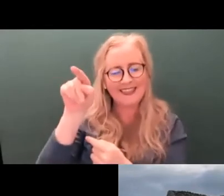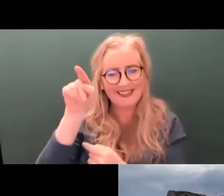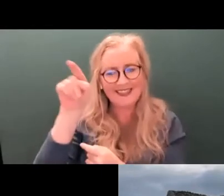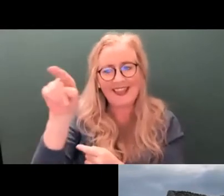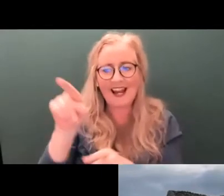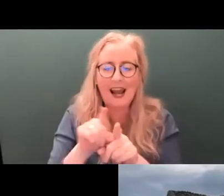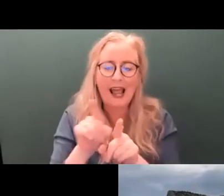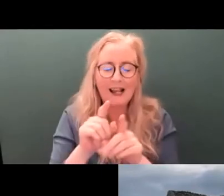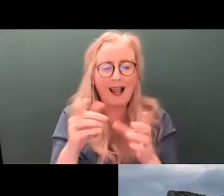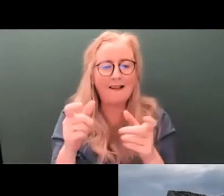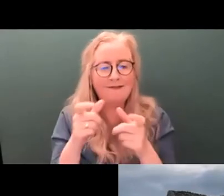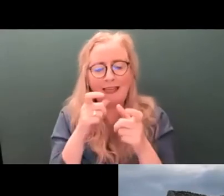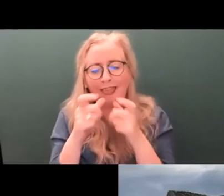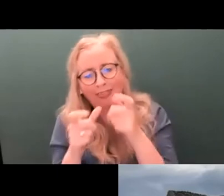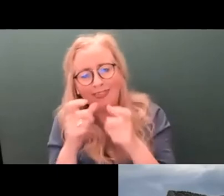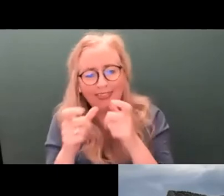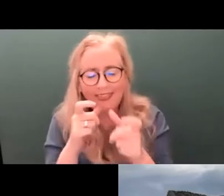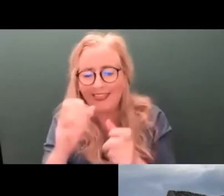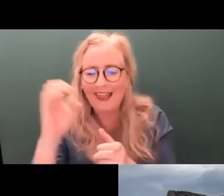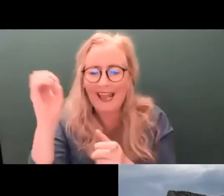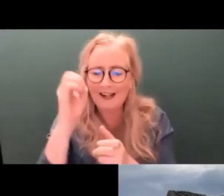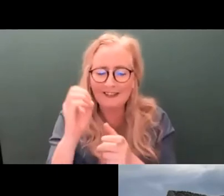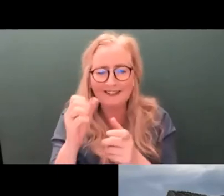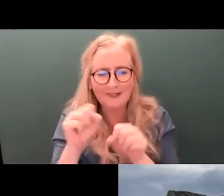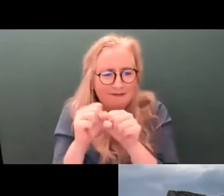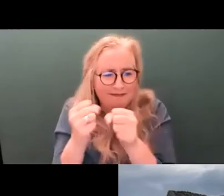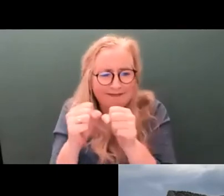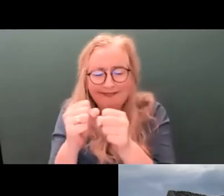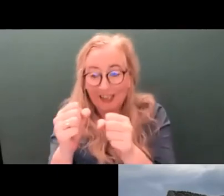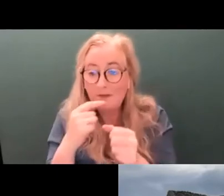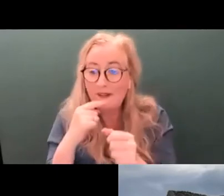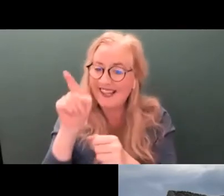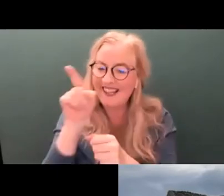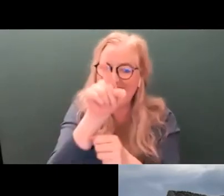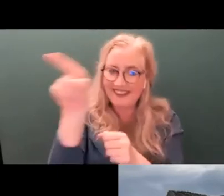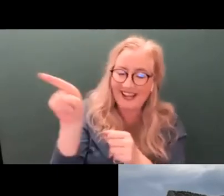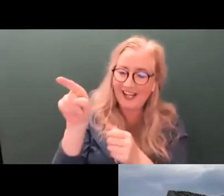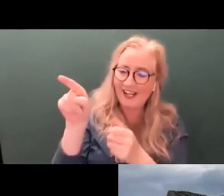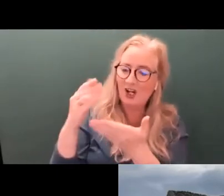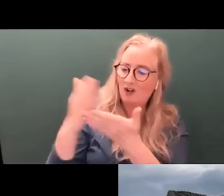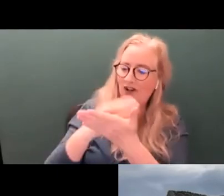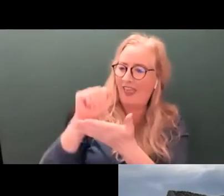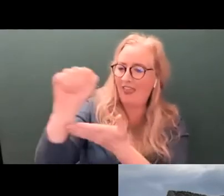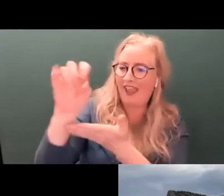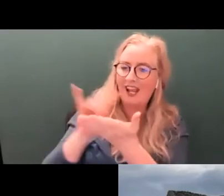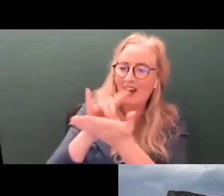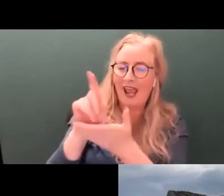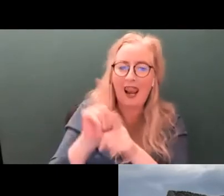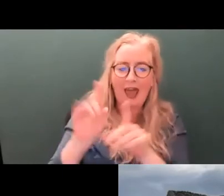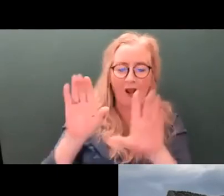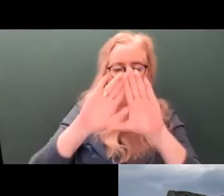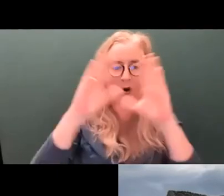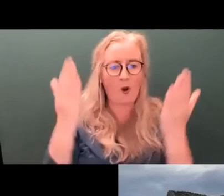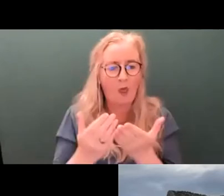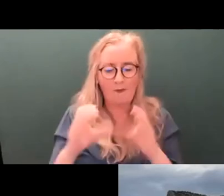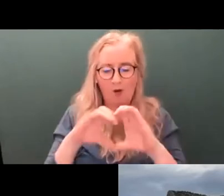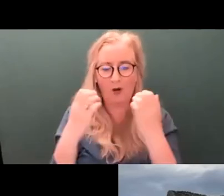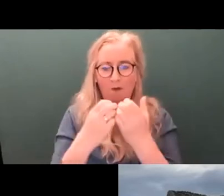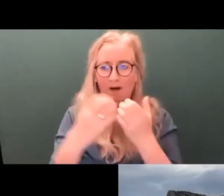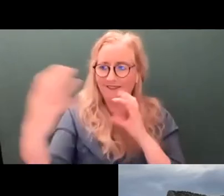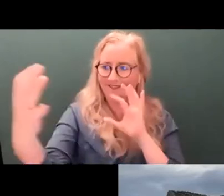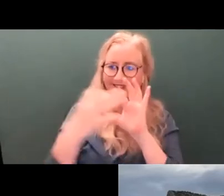broken English or small English, people share their heritage. And that makes that global community a little more alive,